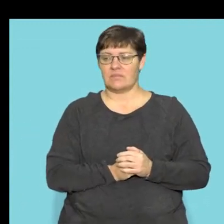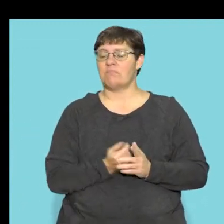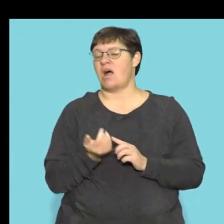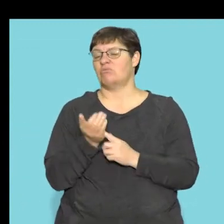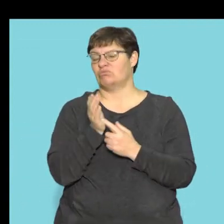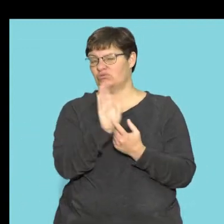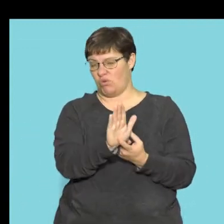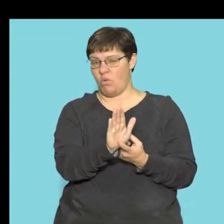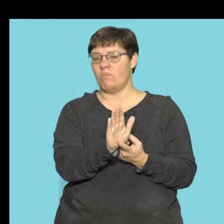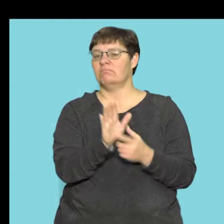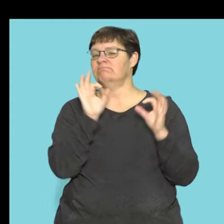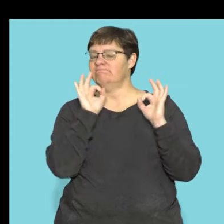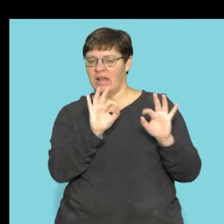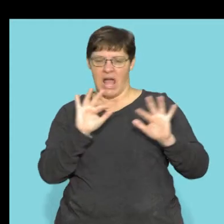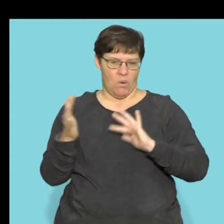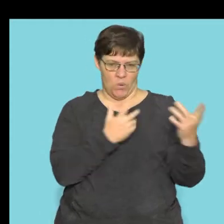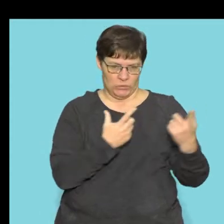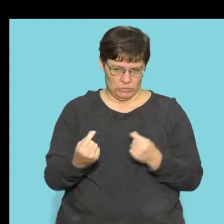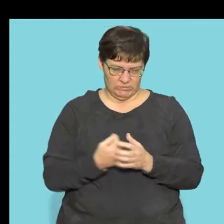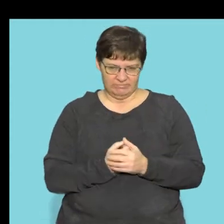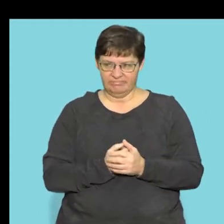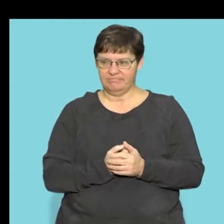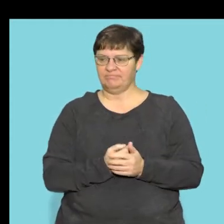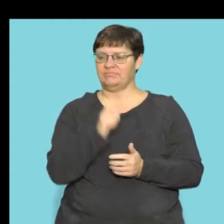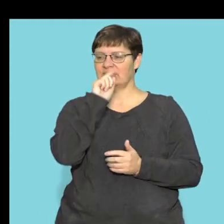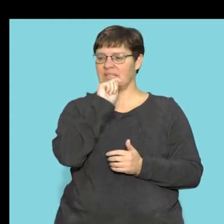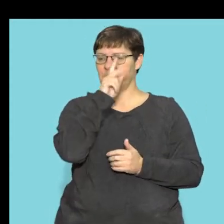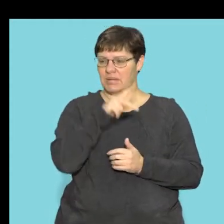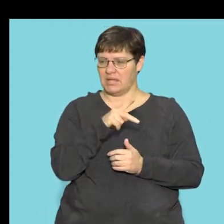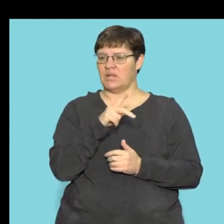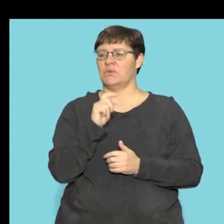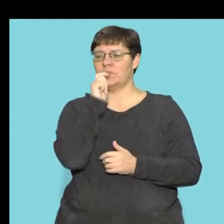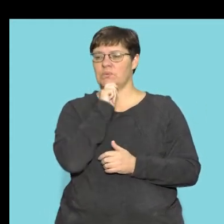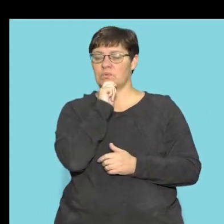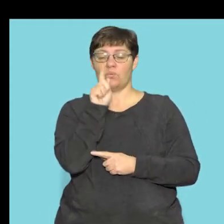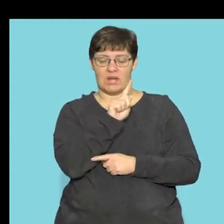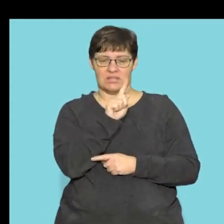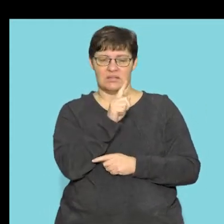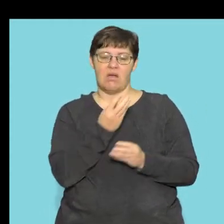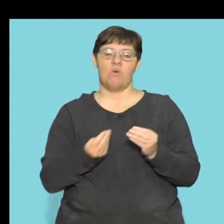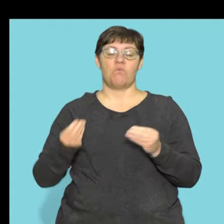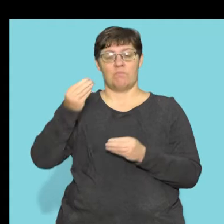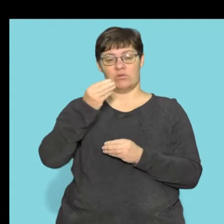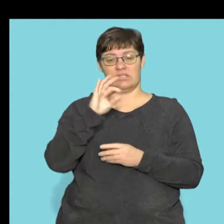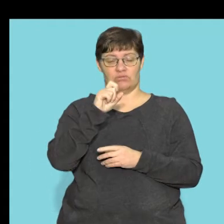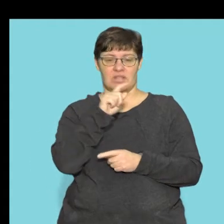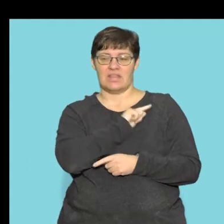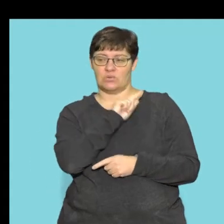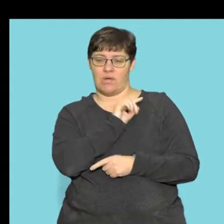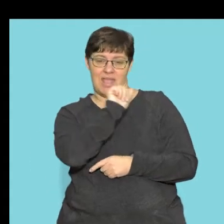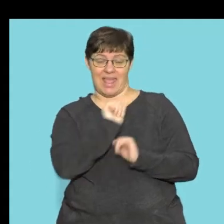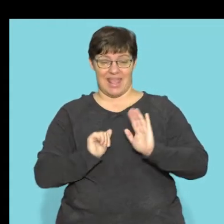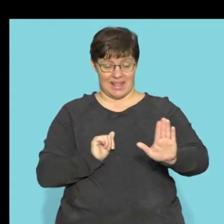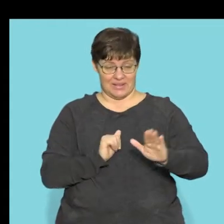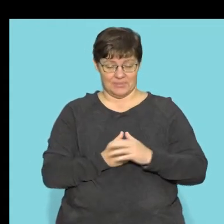But I will show you what that has to do with. The TP is normally calculated using the compound interest, hence I'm writing A